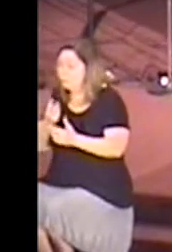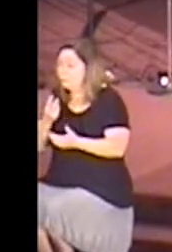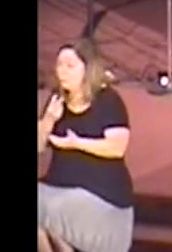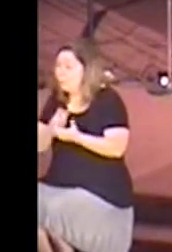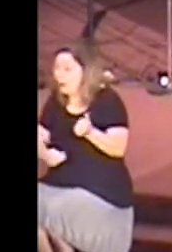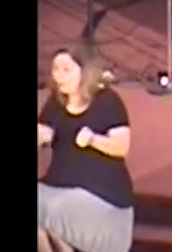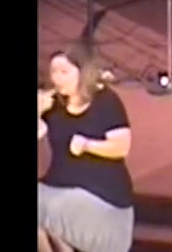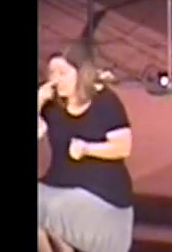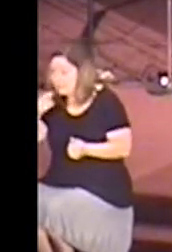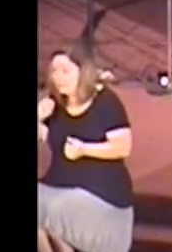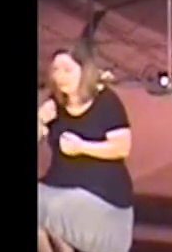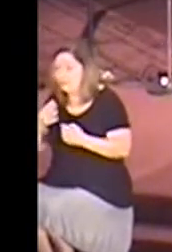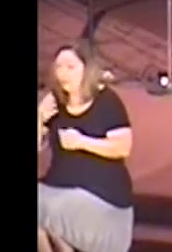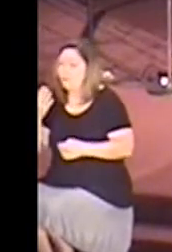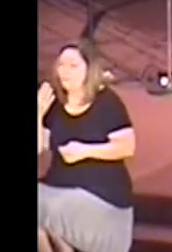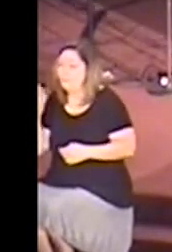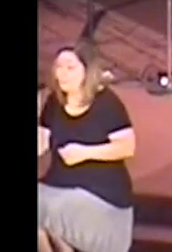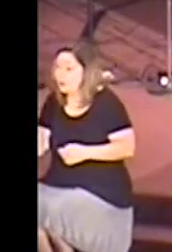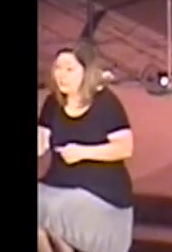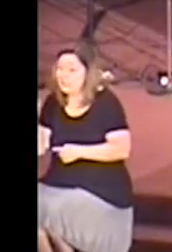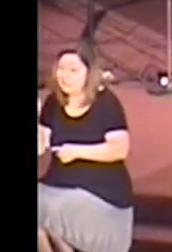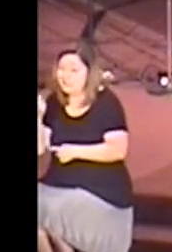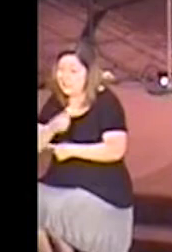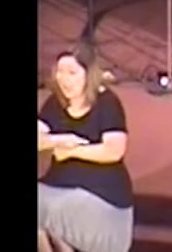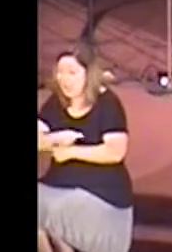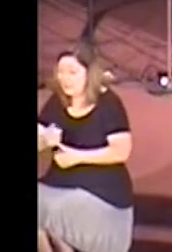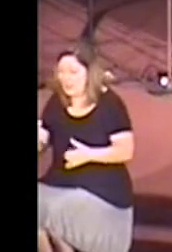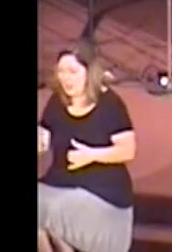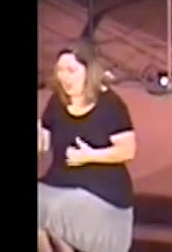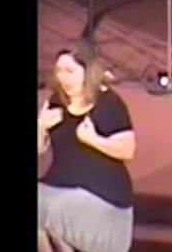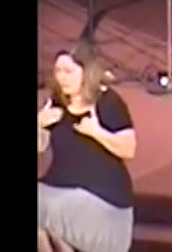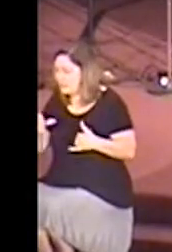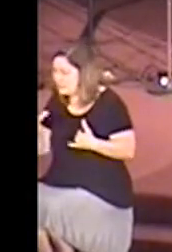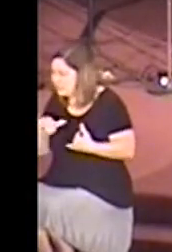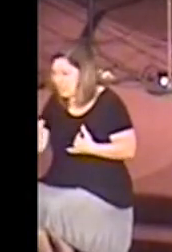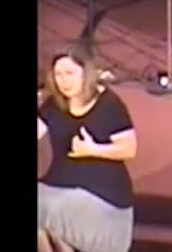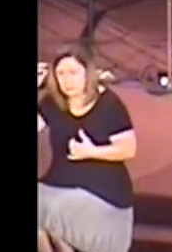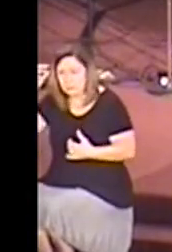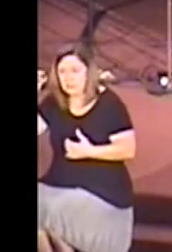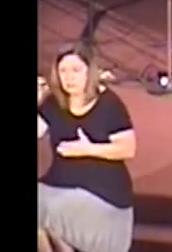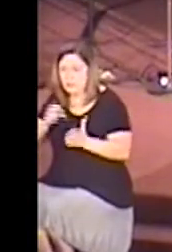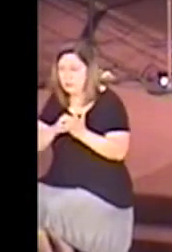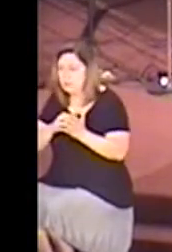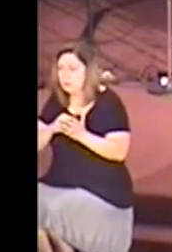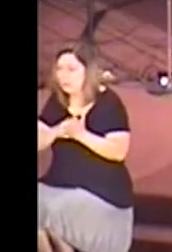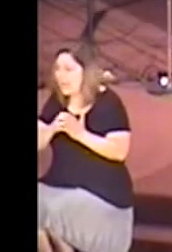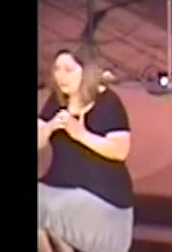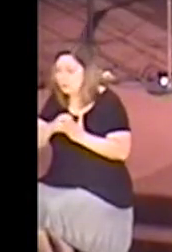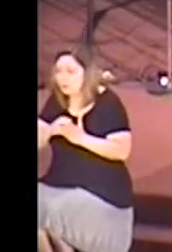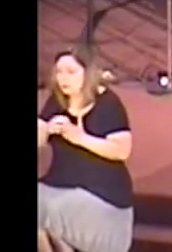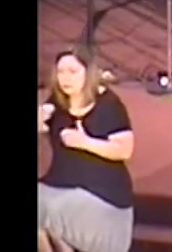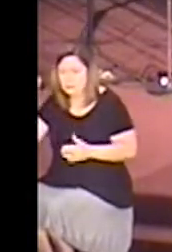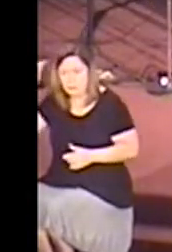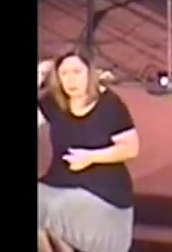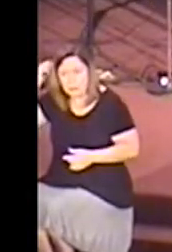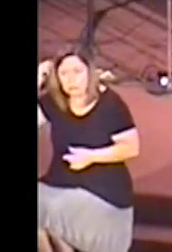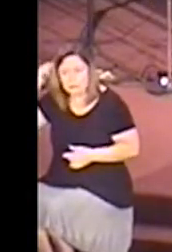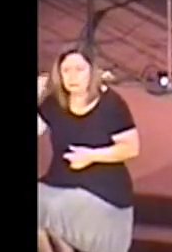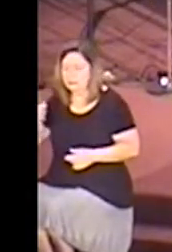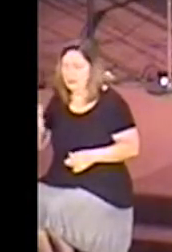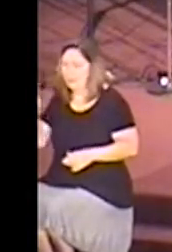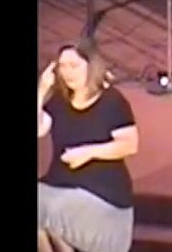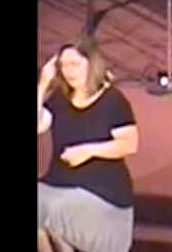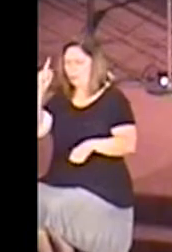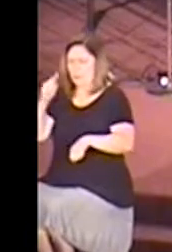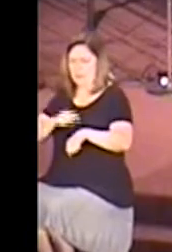14 days have the exact same tumor? How does that happen?" And I think many of us, at least one point in time in our life,